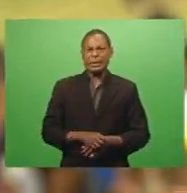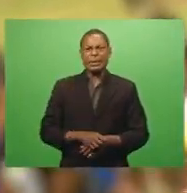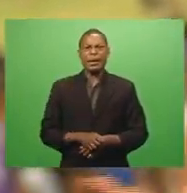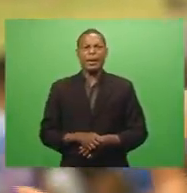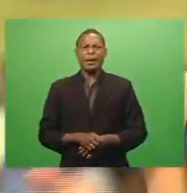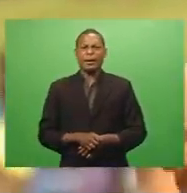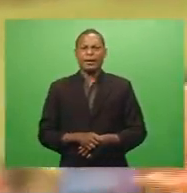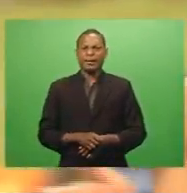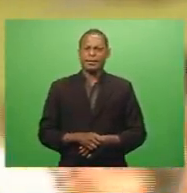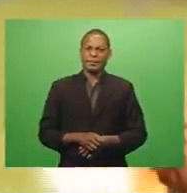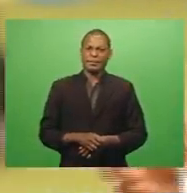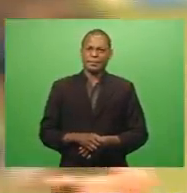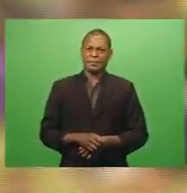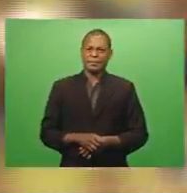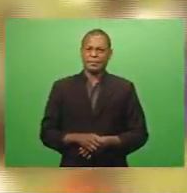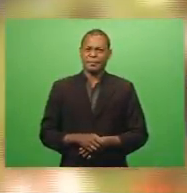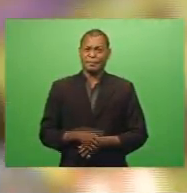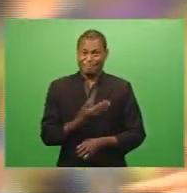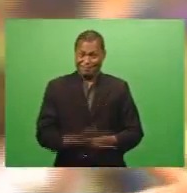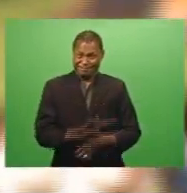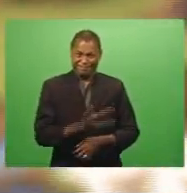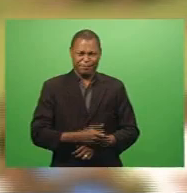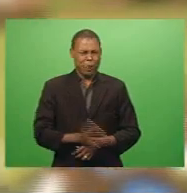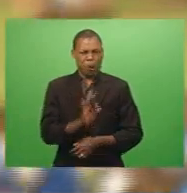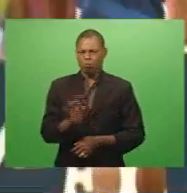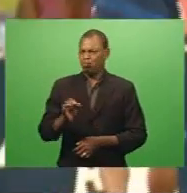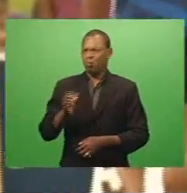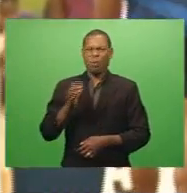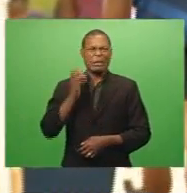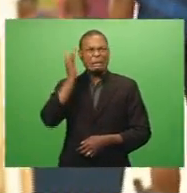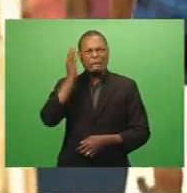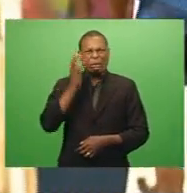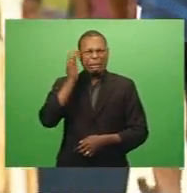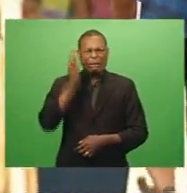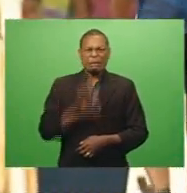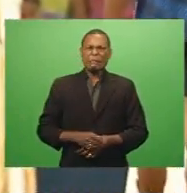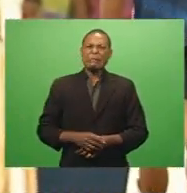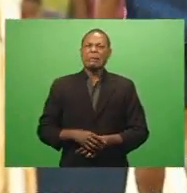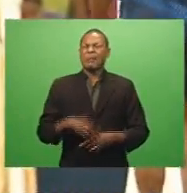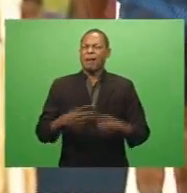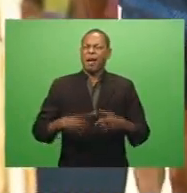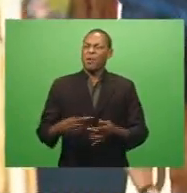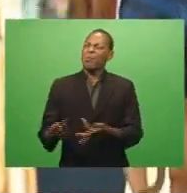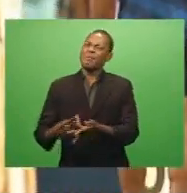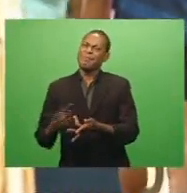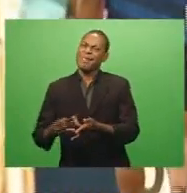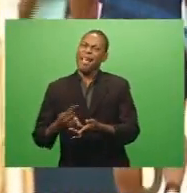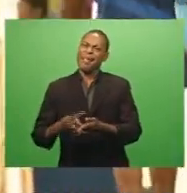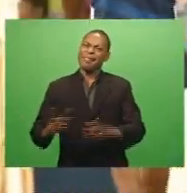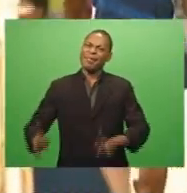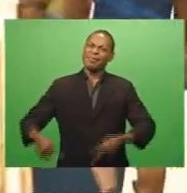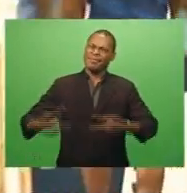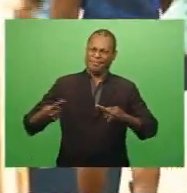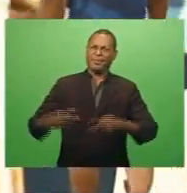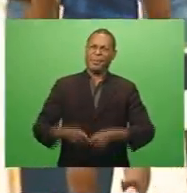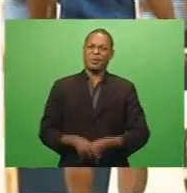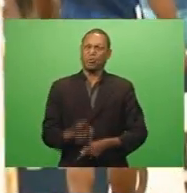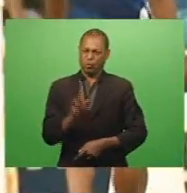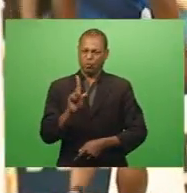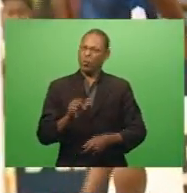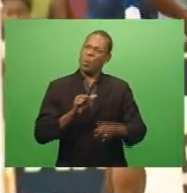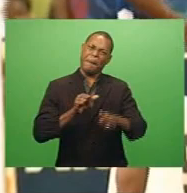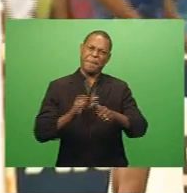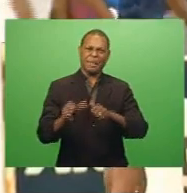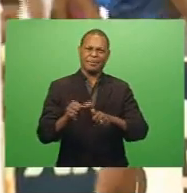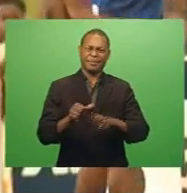Triple N. The youngster is not worried about time set by his competitors, but will be out to do his best.